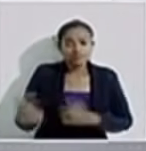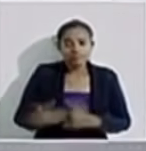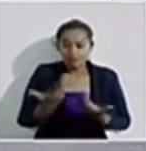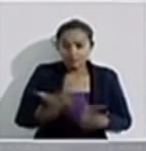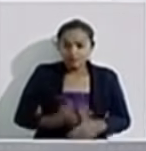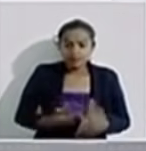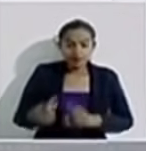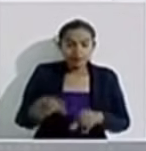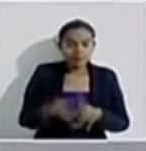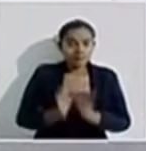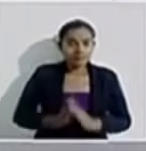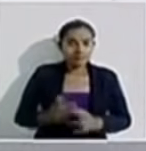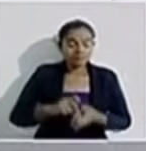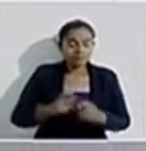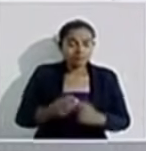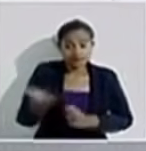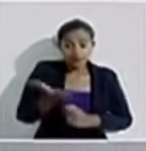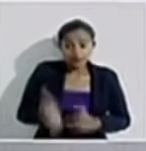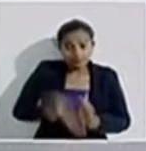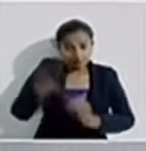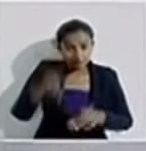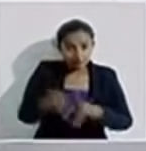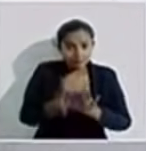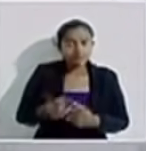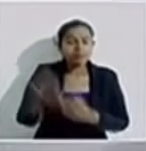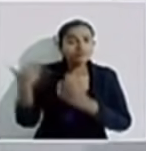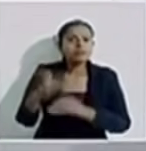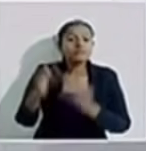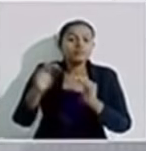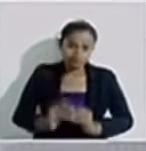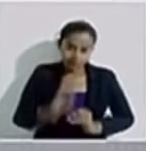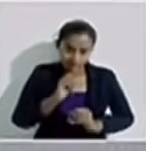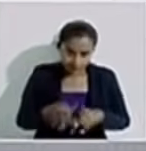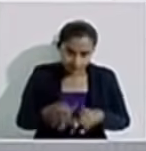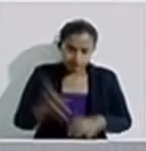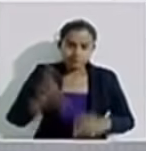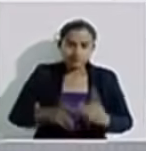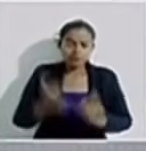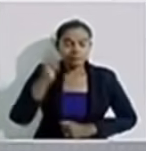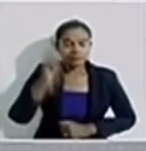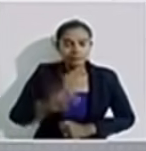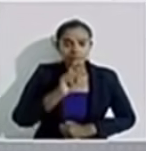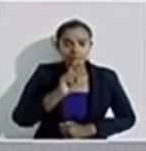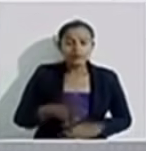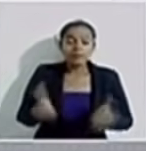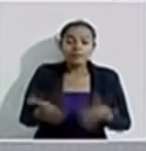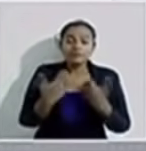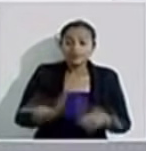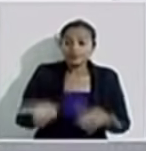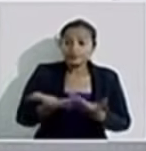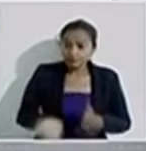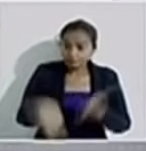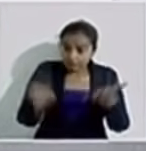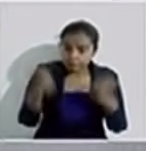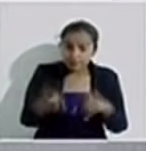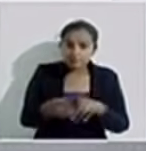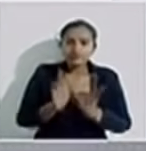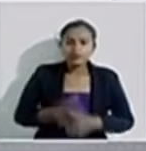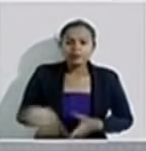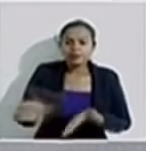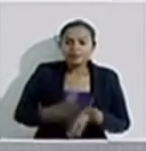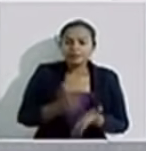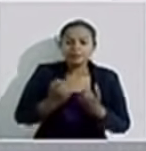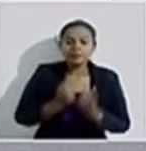vehicle financing. Fitch said this has caused surging demand for second-hand vehicles, inflating prices by around